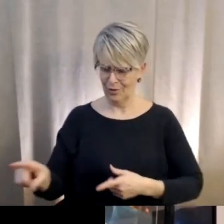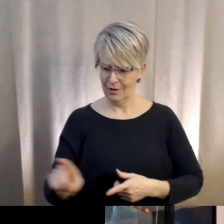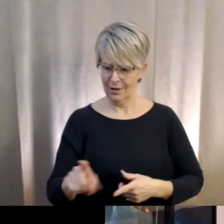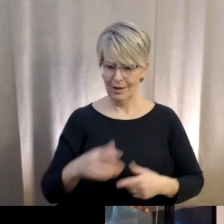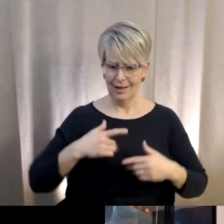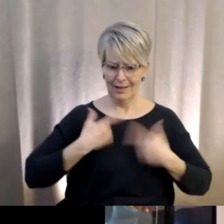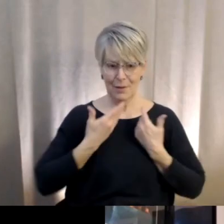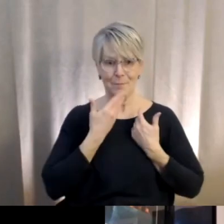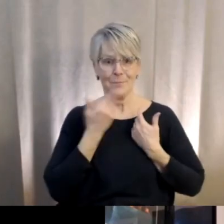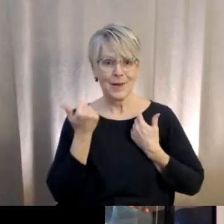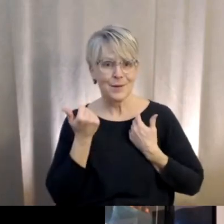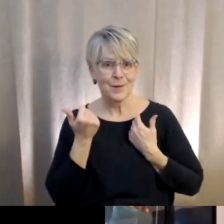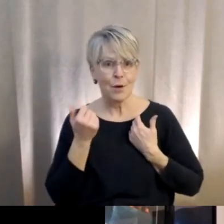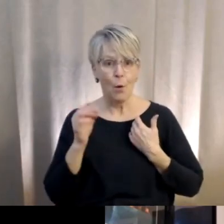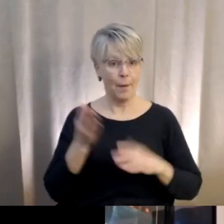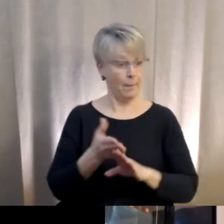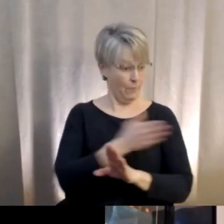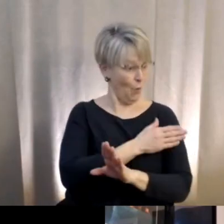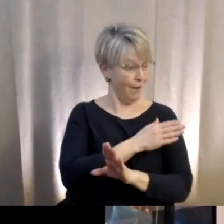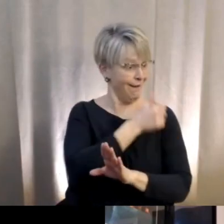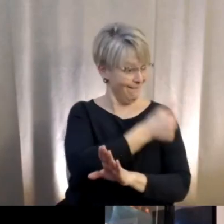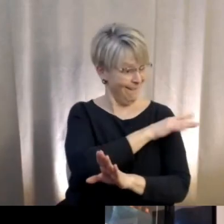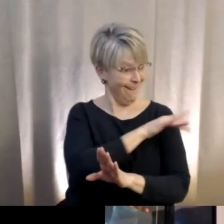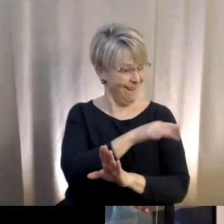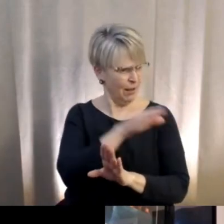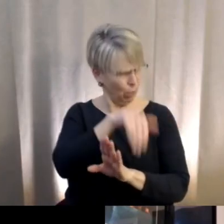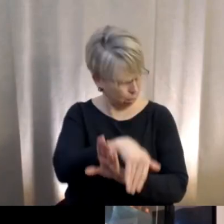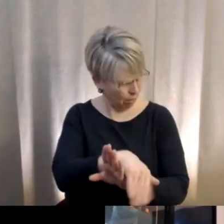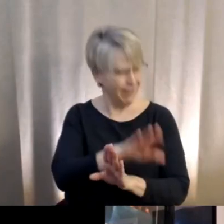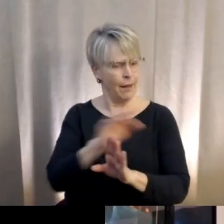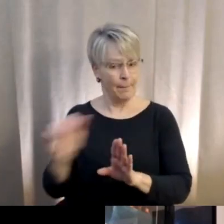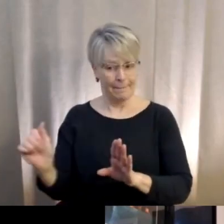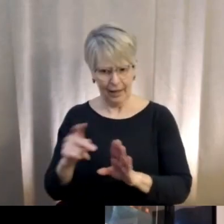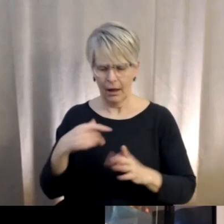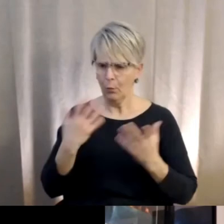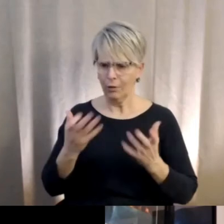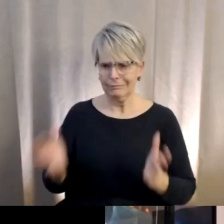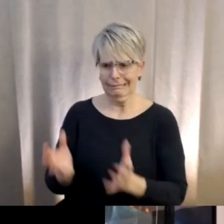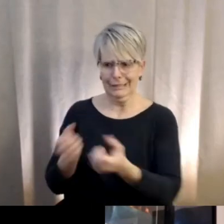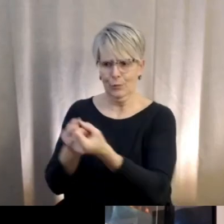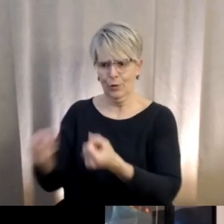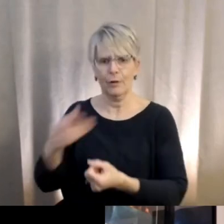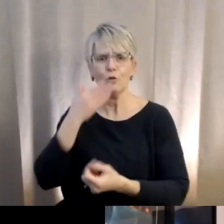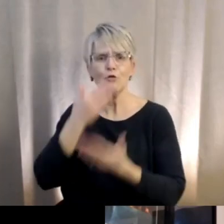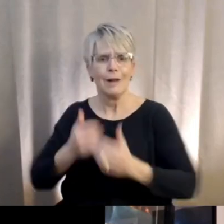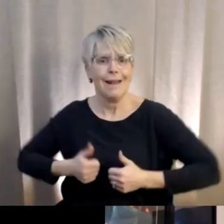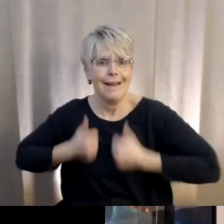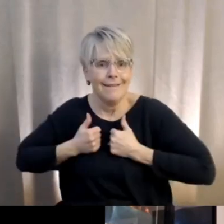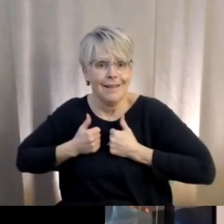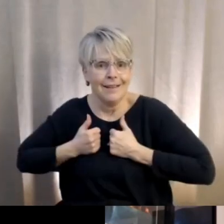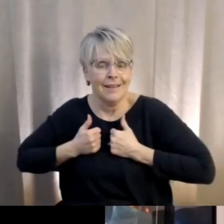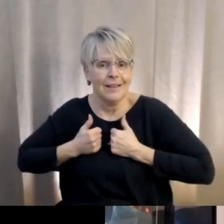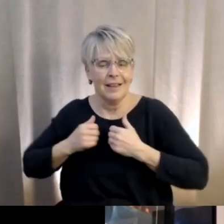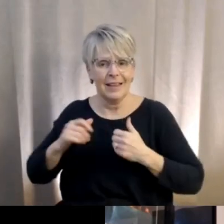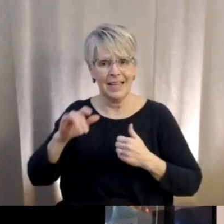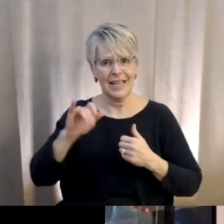and want or used to have, I mean, I'm going to do whatever I can to make that happen. And I think once people kind of put